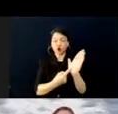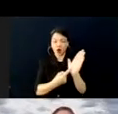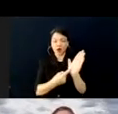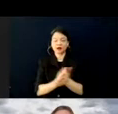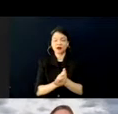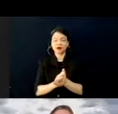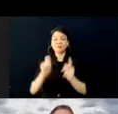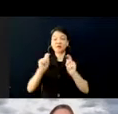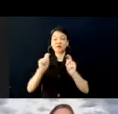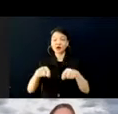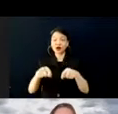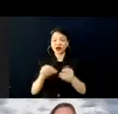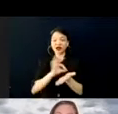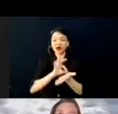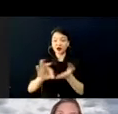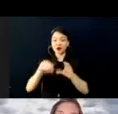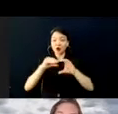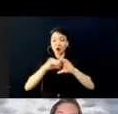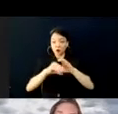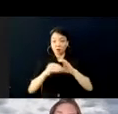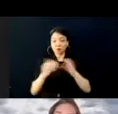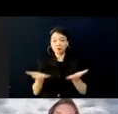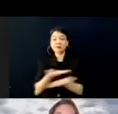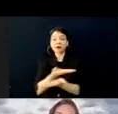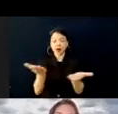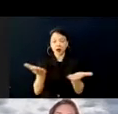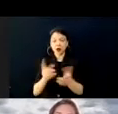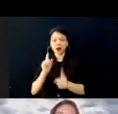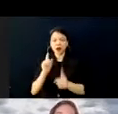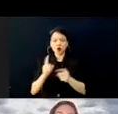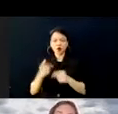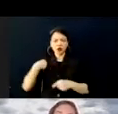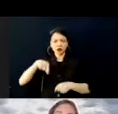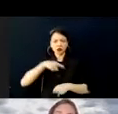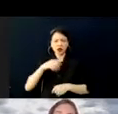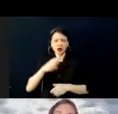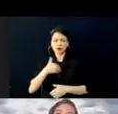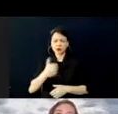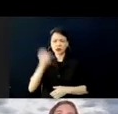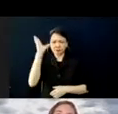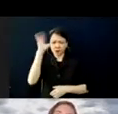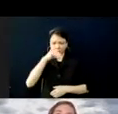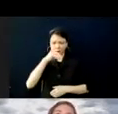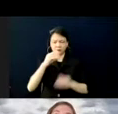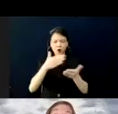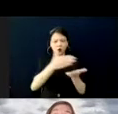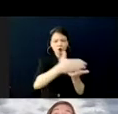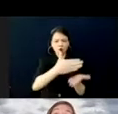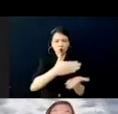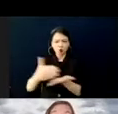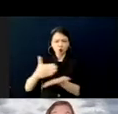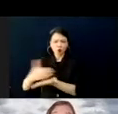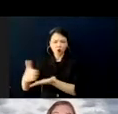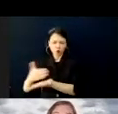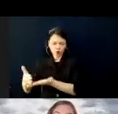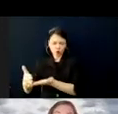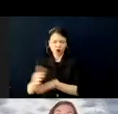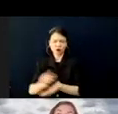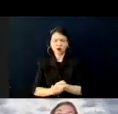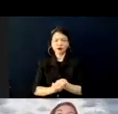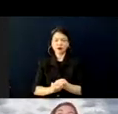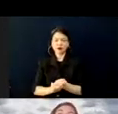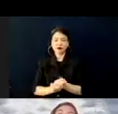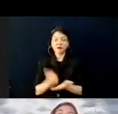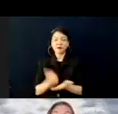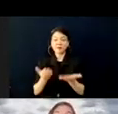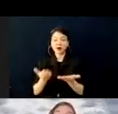kind of horse race where you put in all those characteristics and you see which ones are the strongest predictors, that might help us form some hypothesis